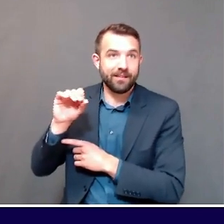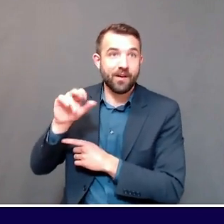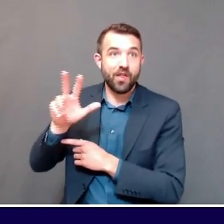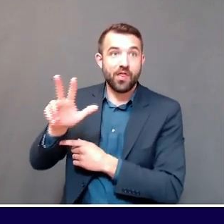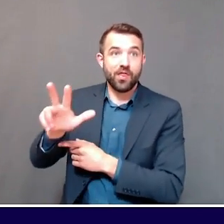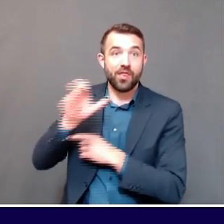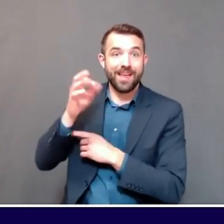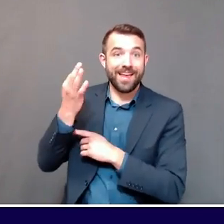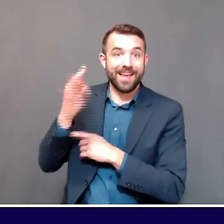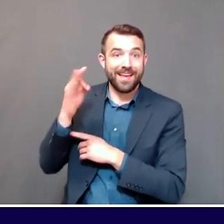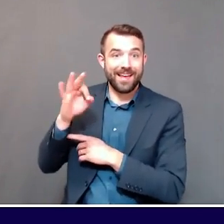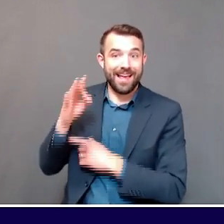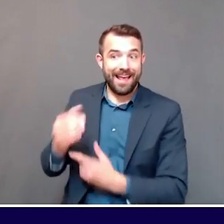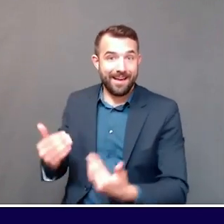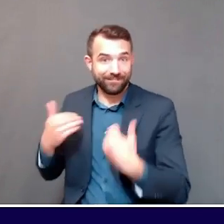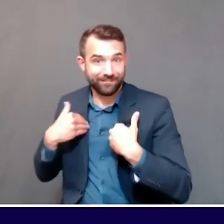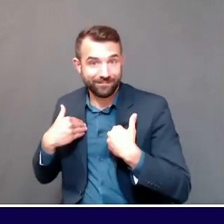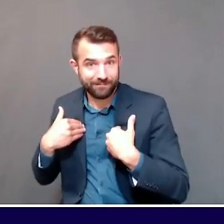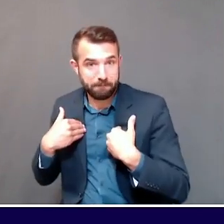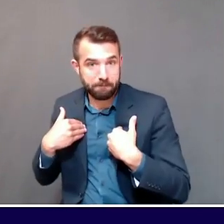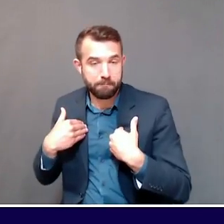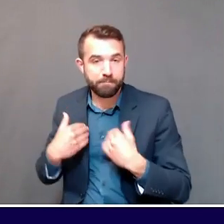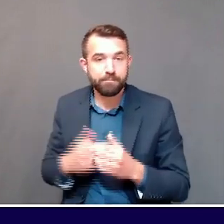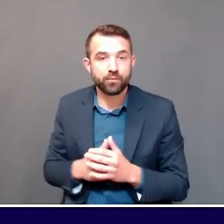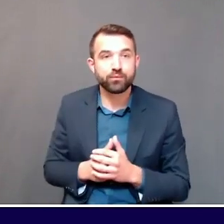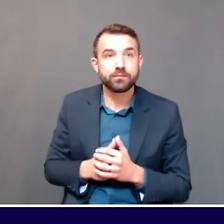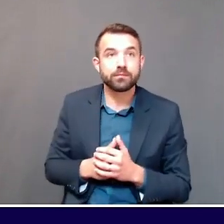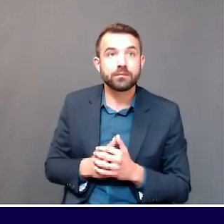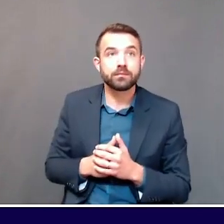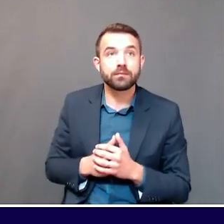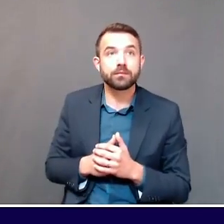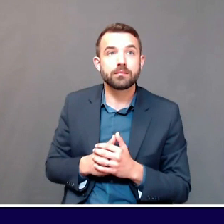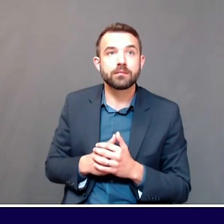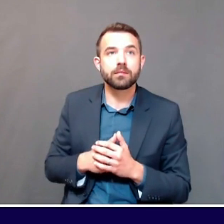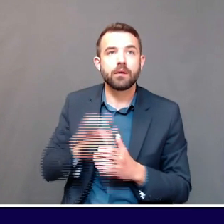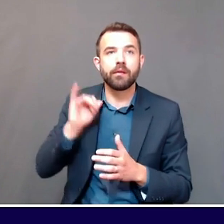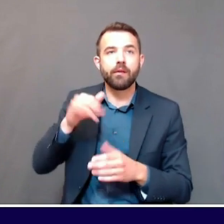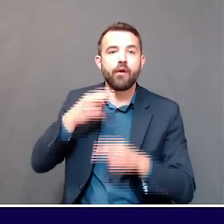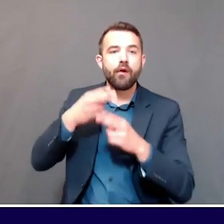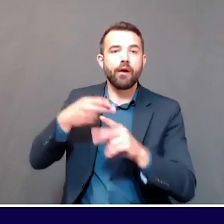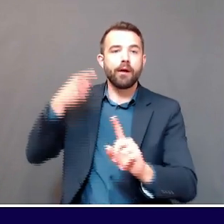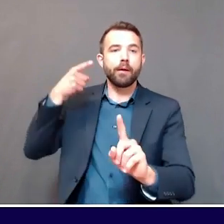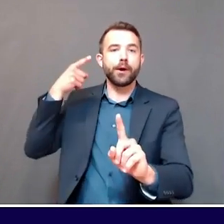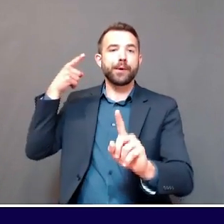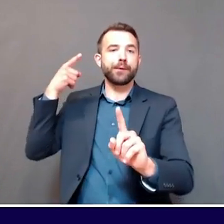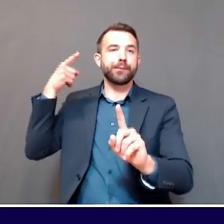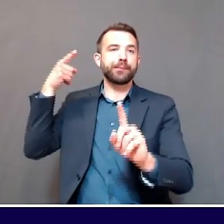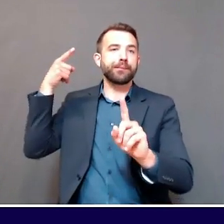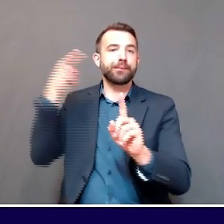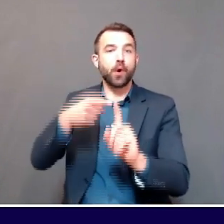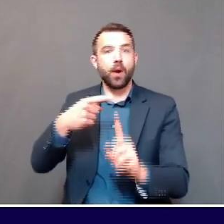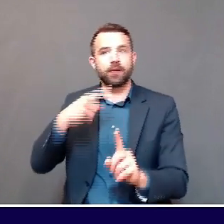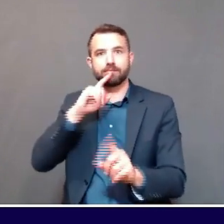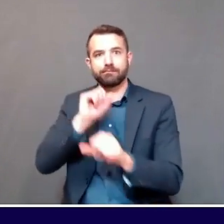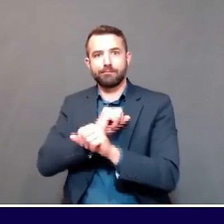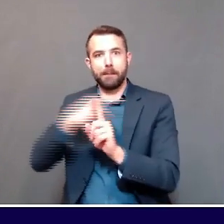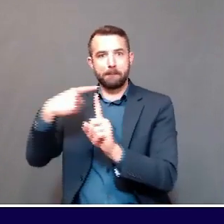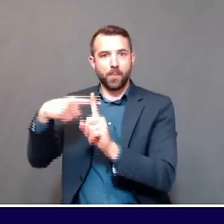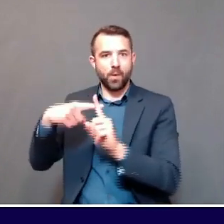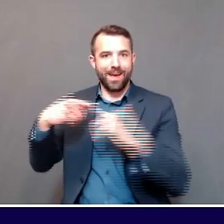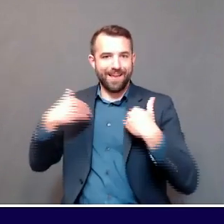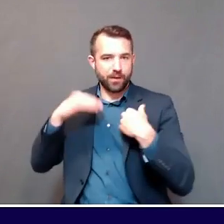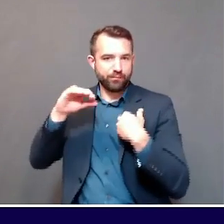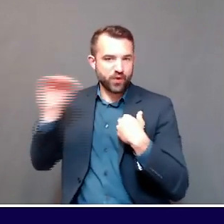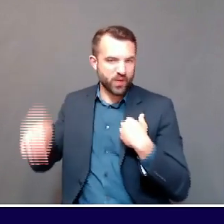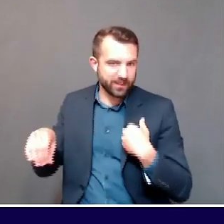positive, which gives us what's called a point positivity rate of 3.5%.